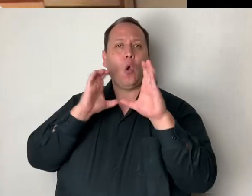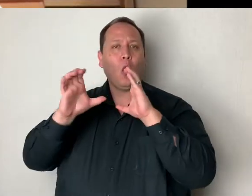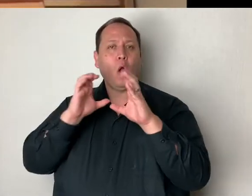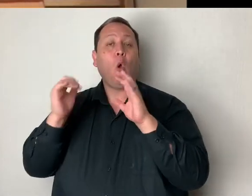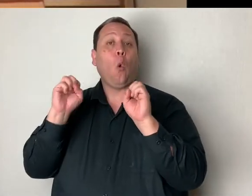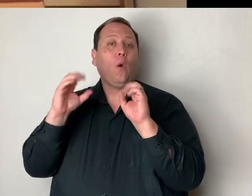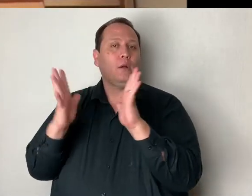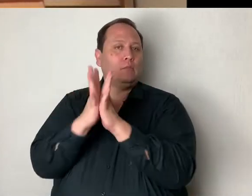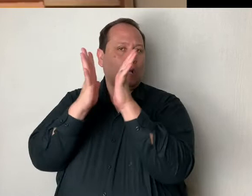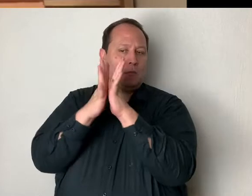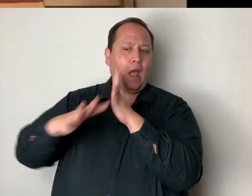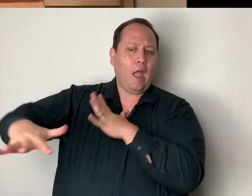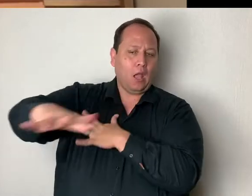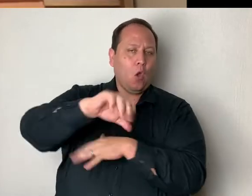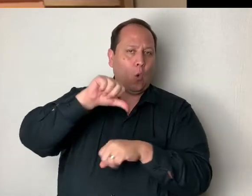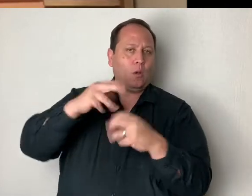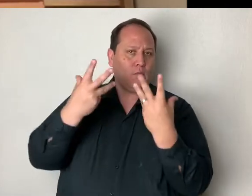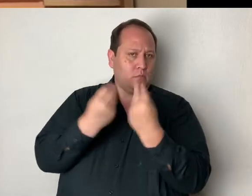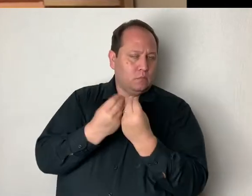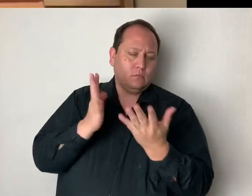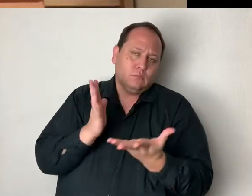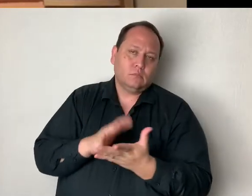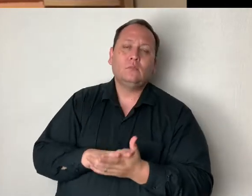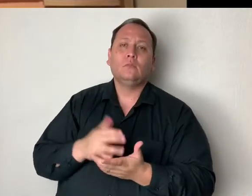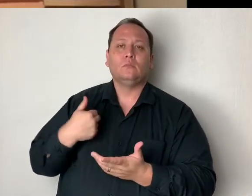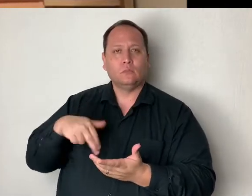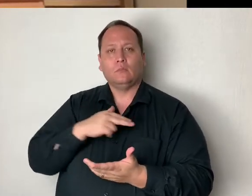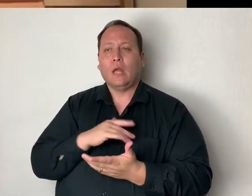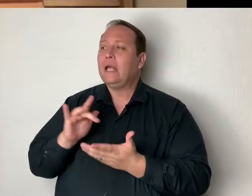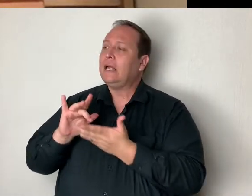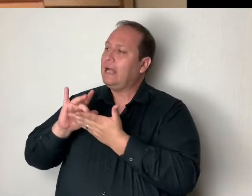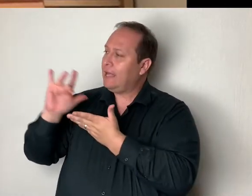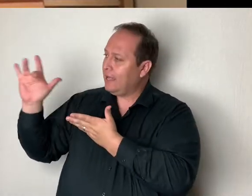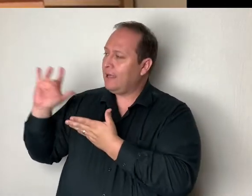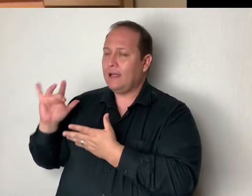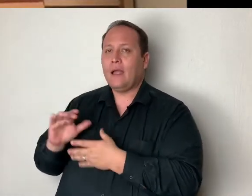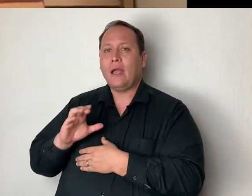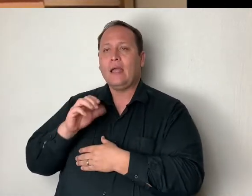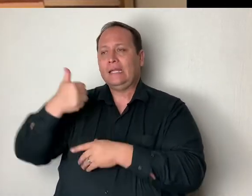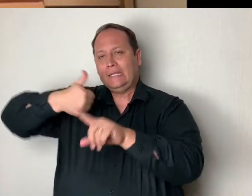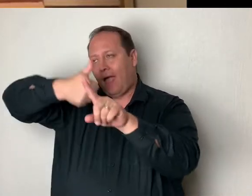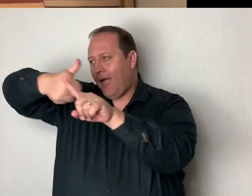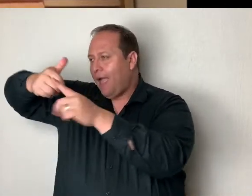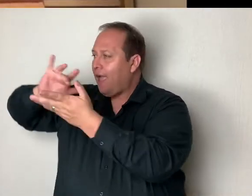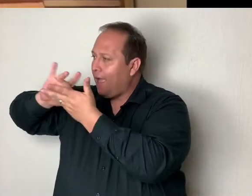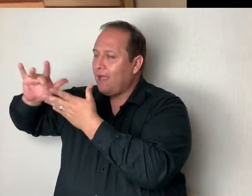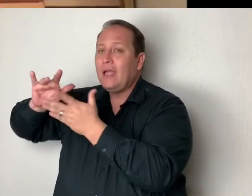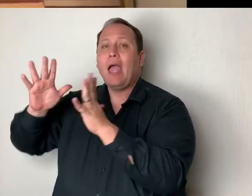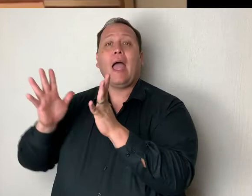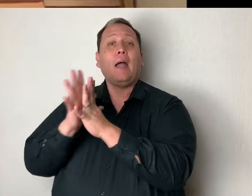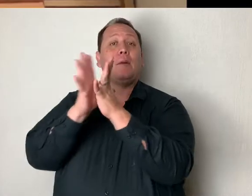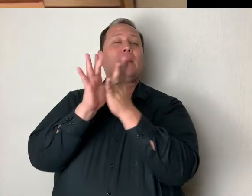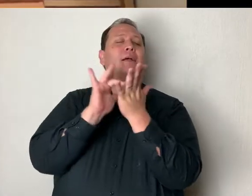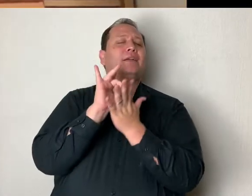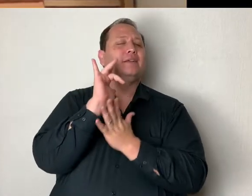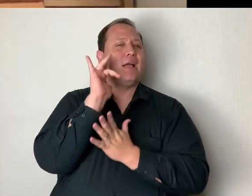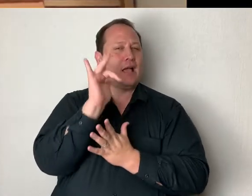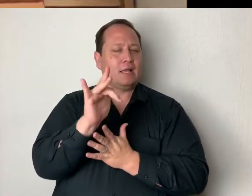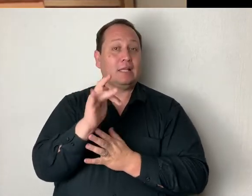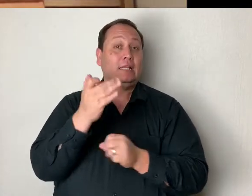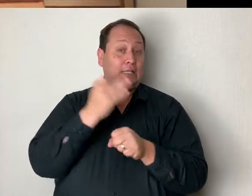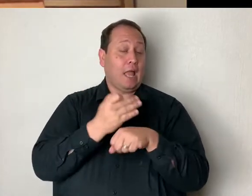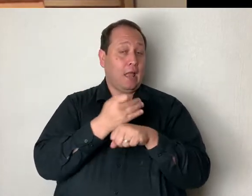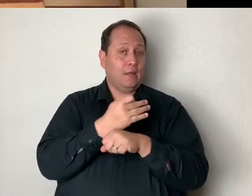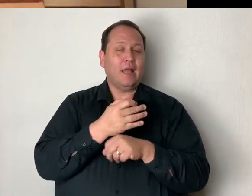reunión. Damos gracias por la presencia de cada uno de ustedes. Thank you for participating. I'm now going to share a presentation from